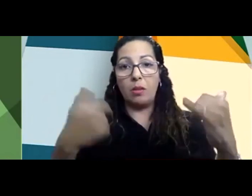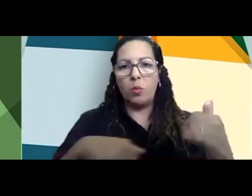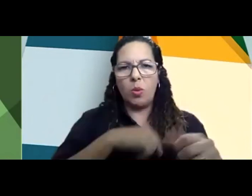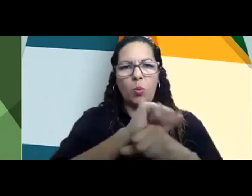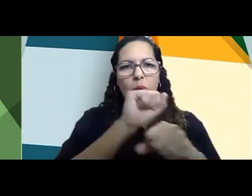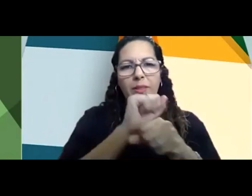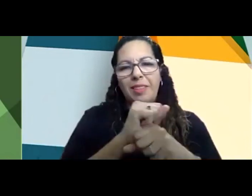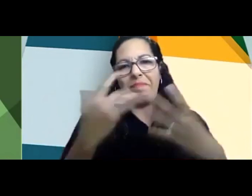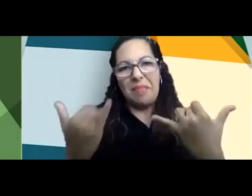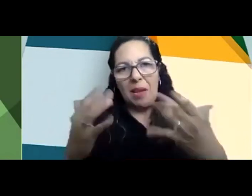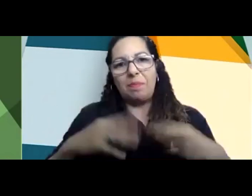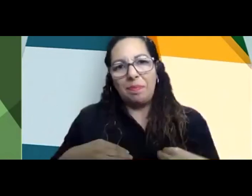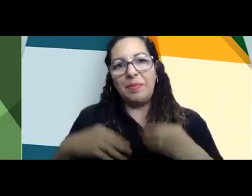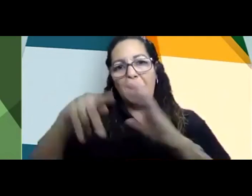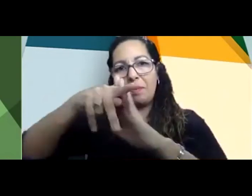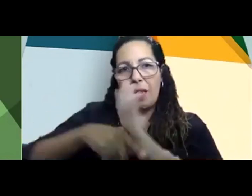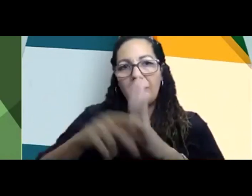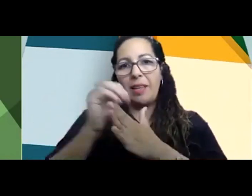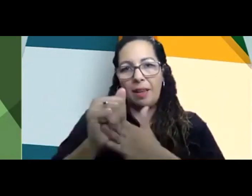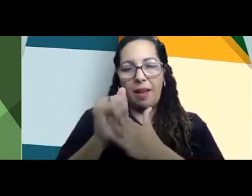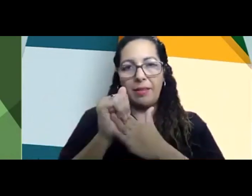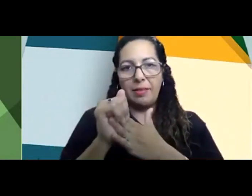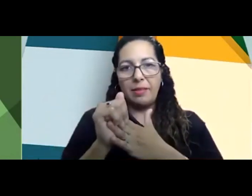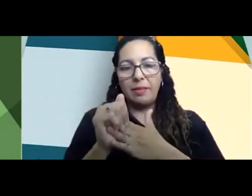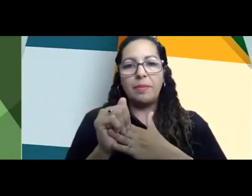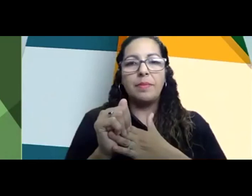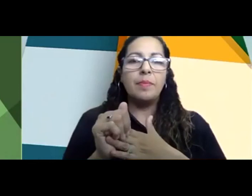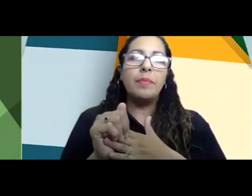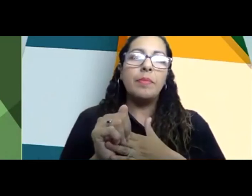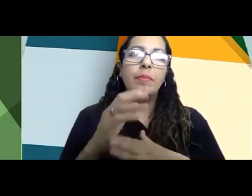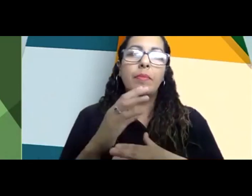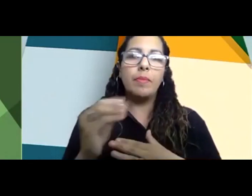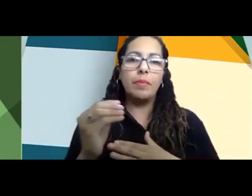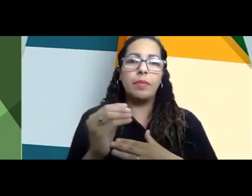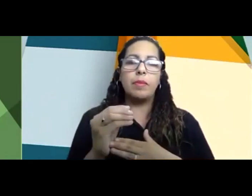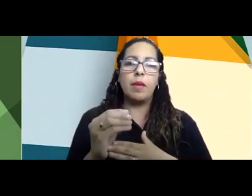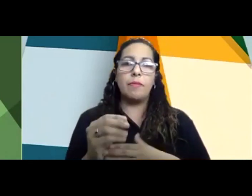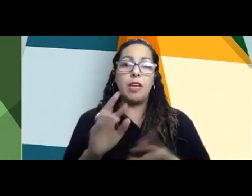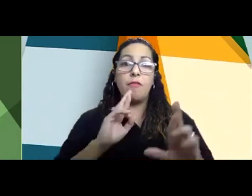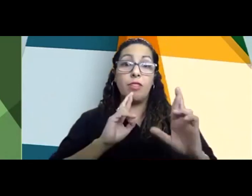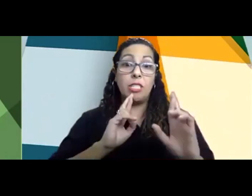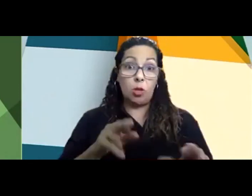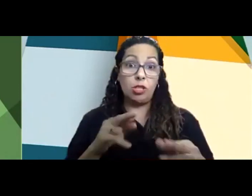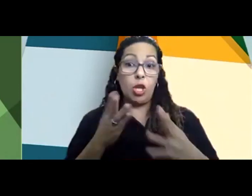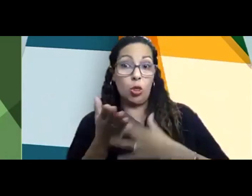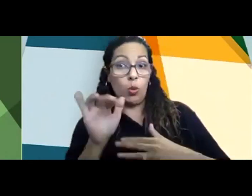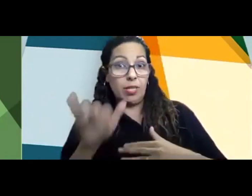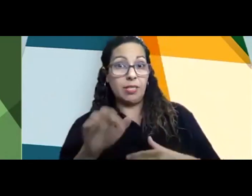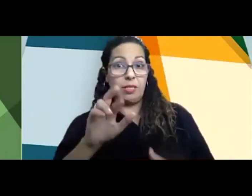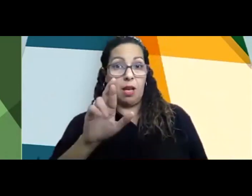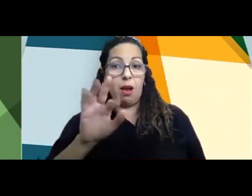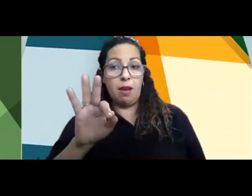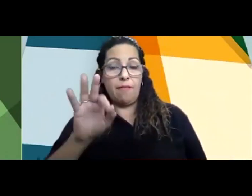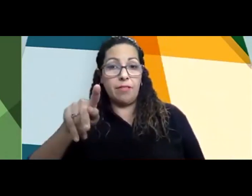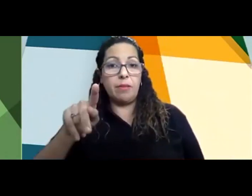adopting those policies and guides, and now the responses to this RFP will only be